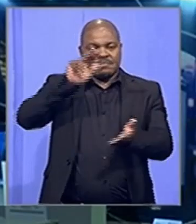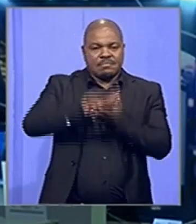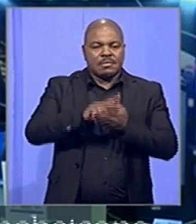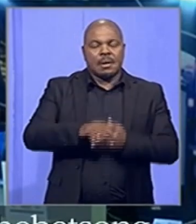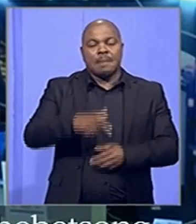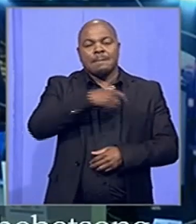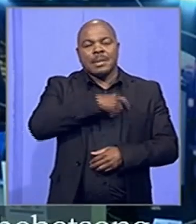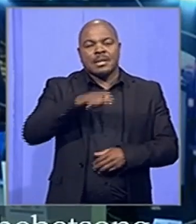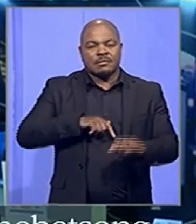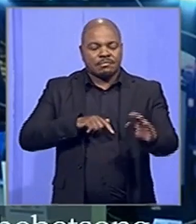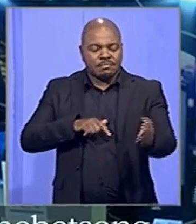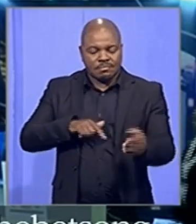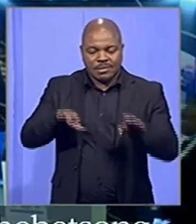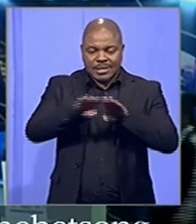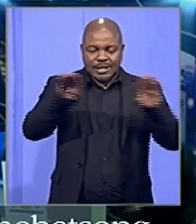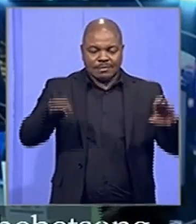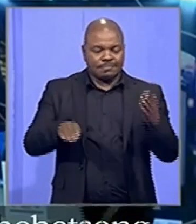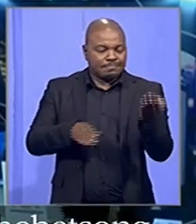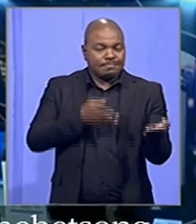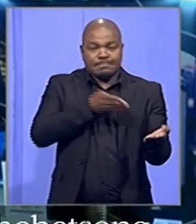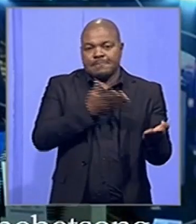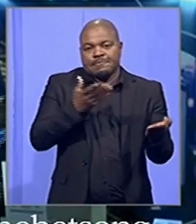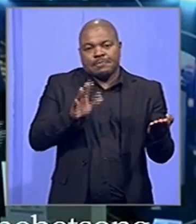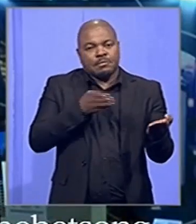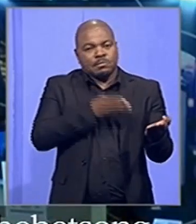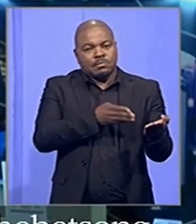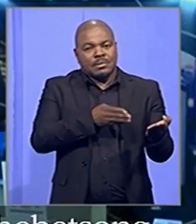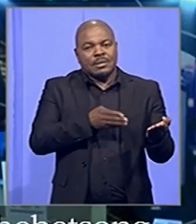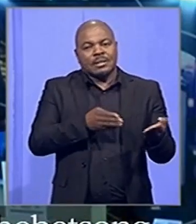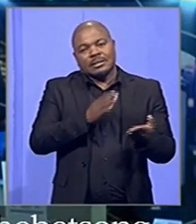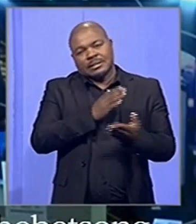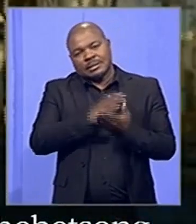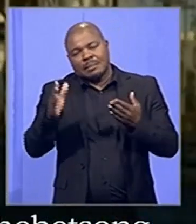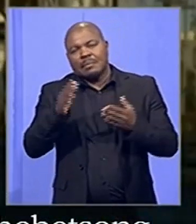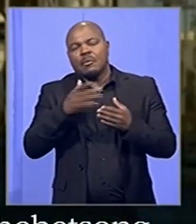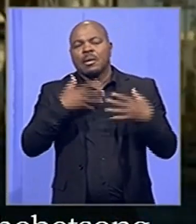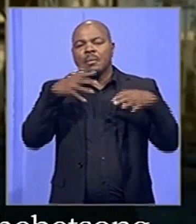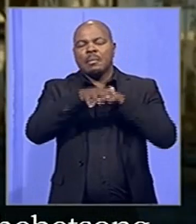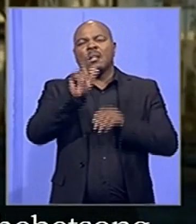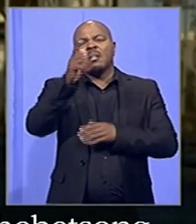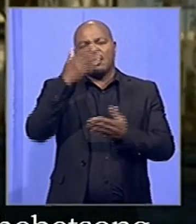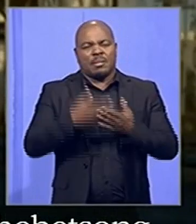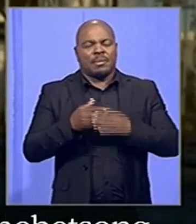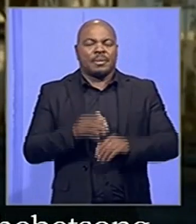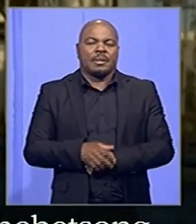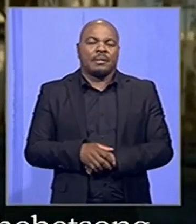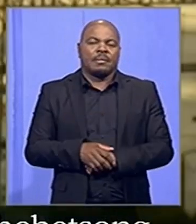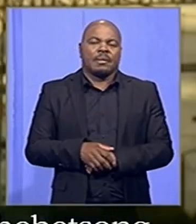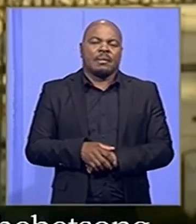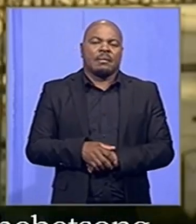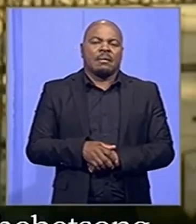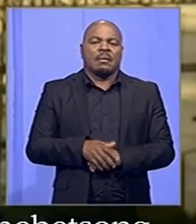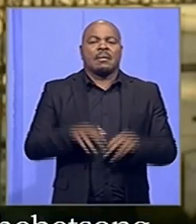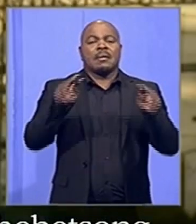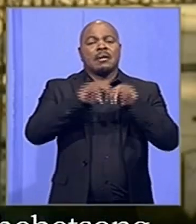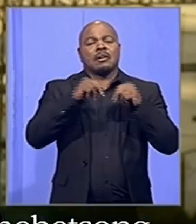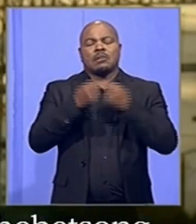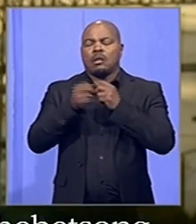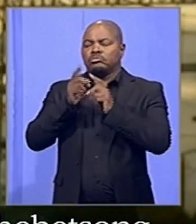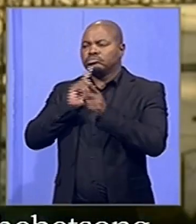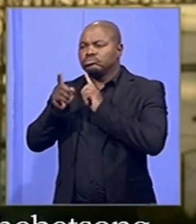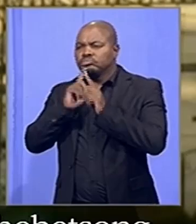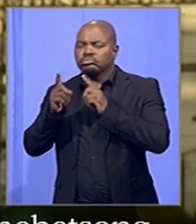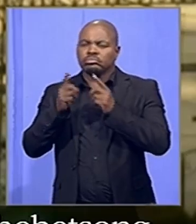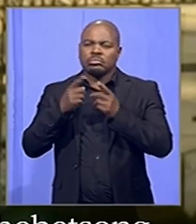desk. There are certain things that should actually be implemented a little bit later. go bile le ditherisano tsa nna tsa go tsosolosa tsebo